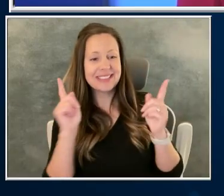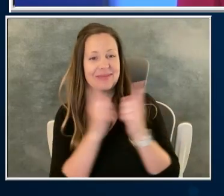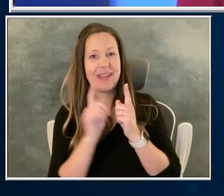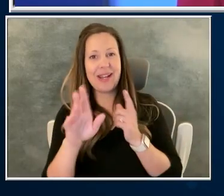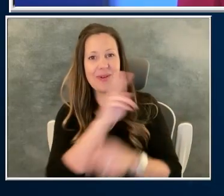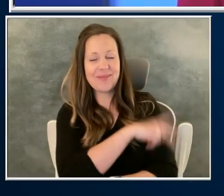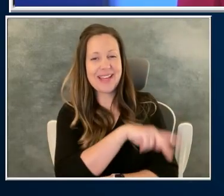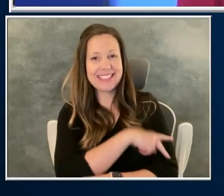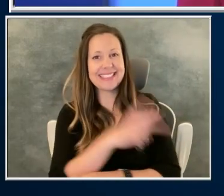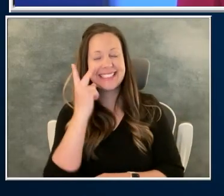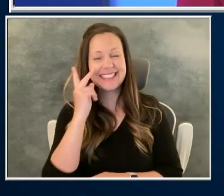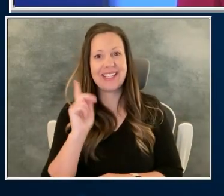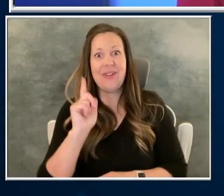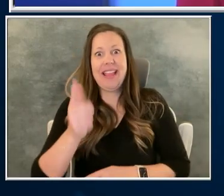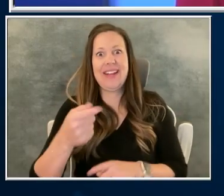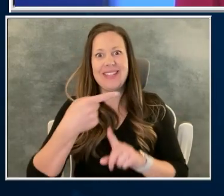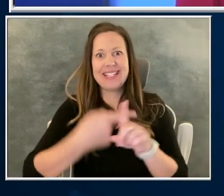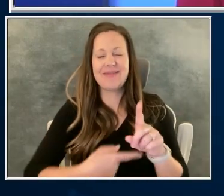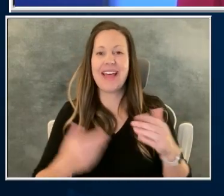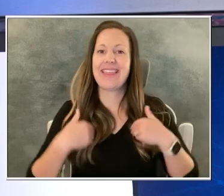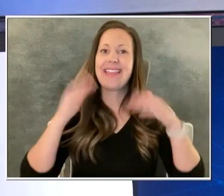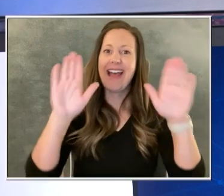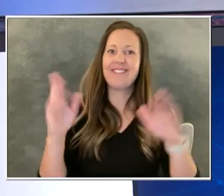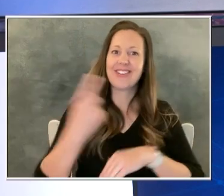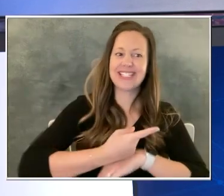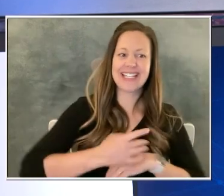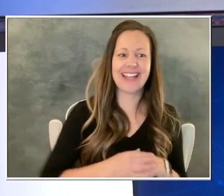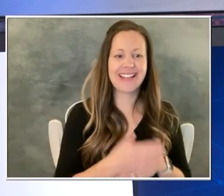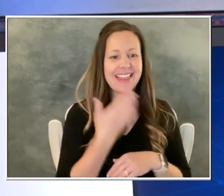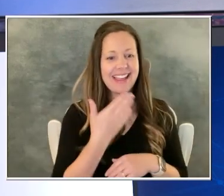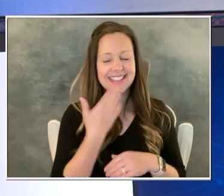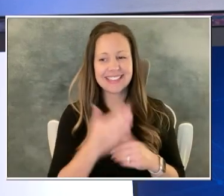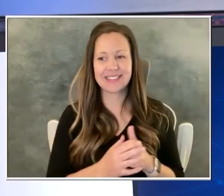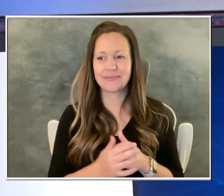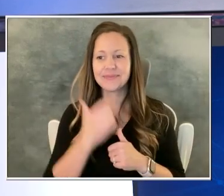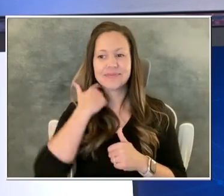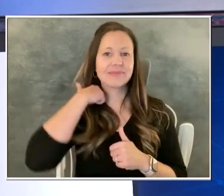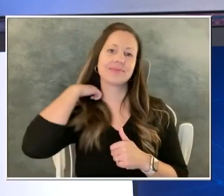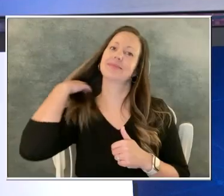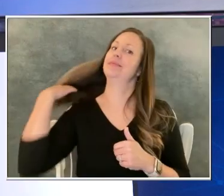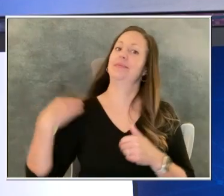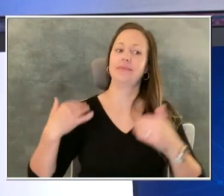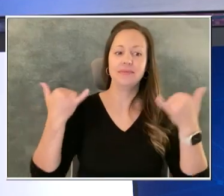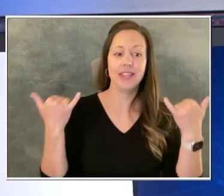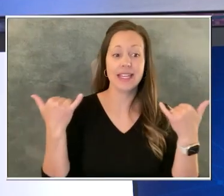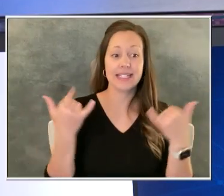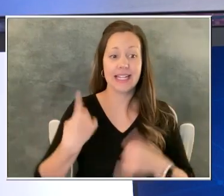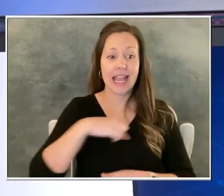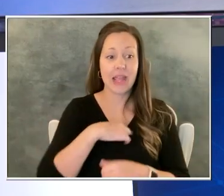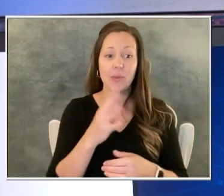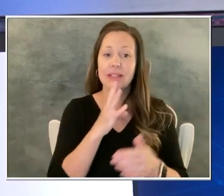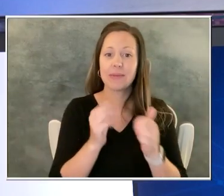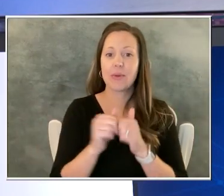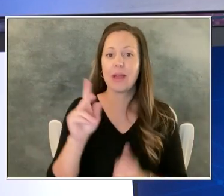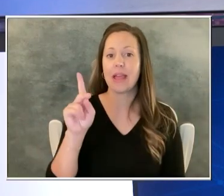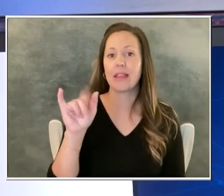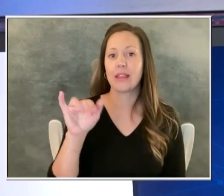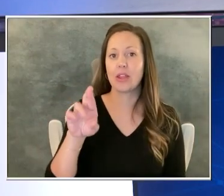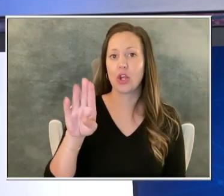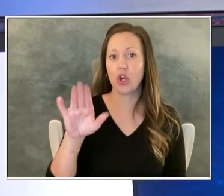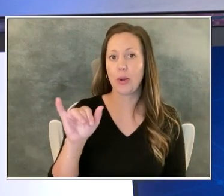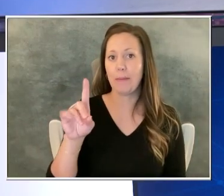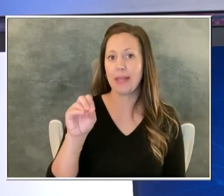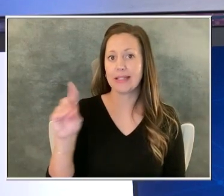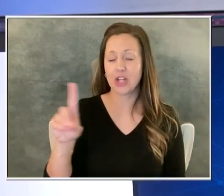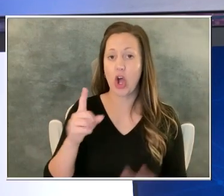Have a great one. Great being here. Thanks. Thanks. At the desk with us today, we are speaking with Kirby Dodd, who recently had work done